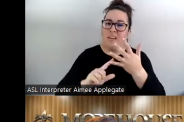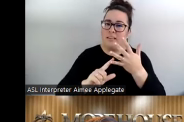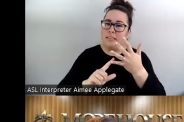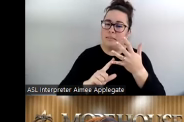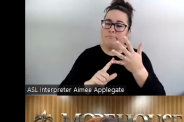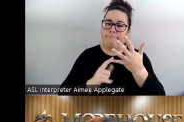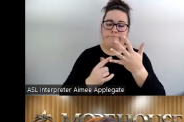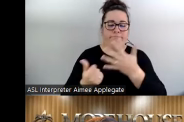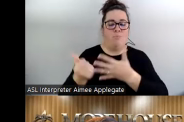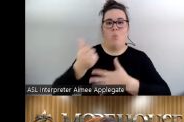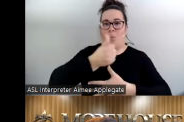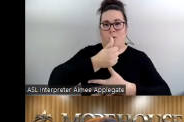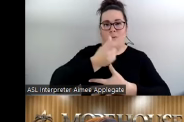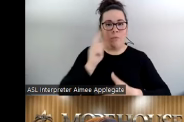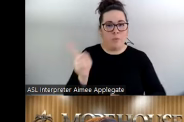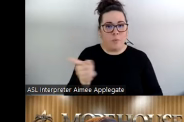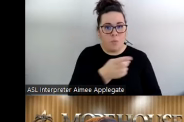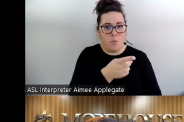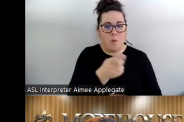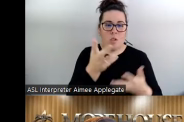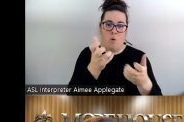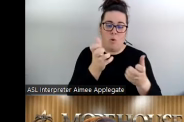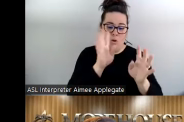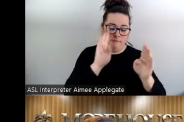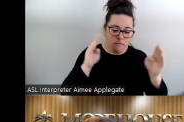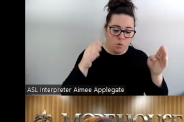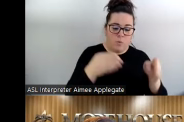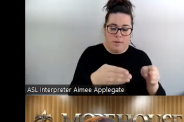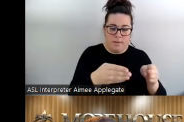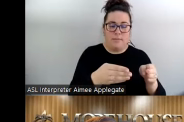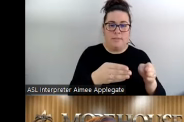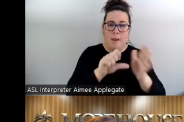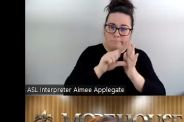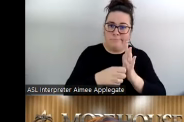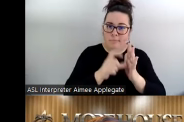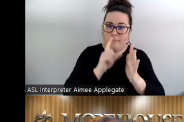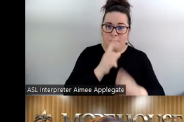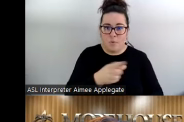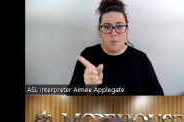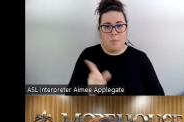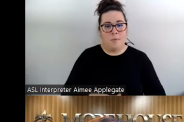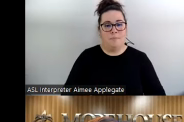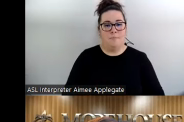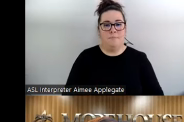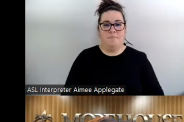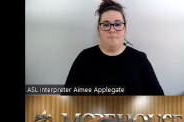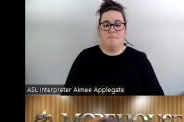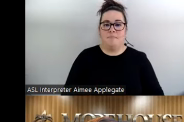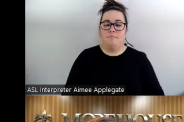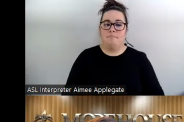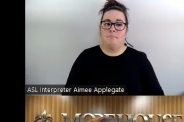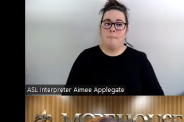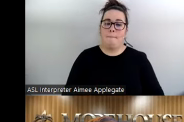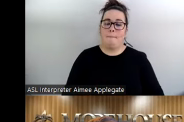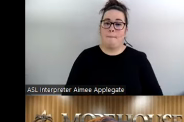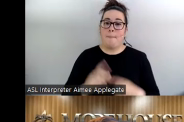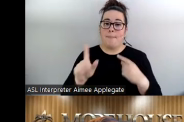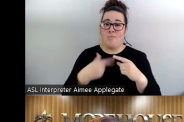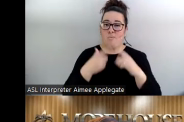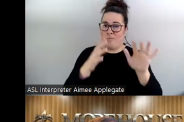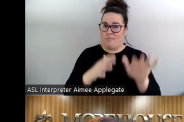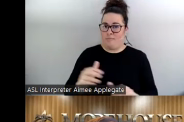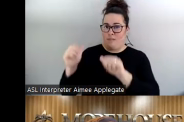and really drill down in them for you. So as we leave here, the outcomes is to gain a